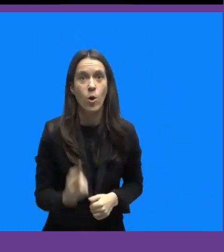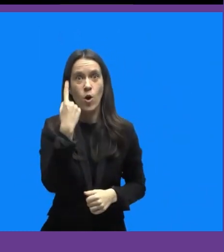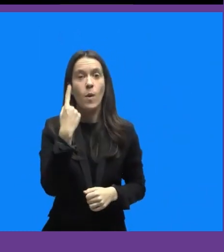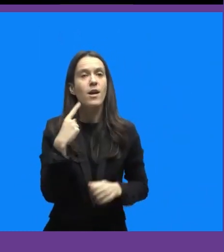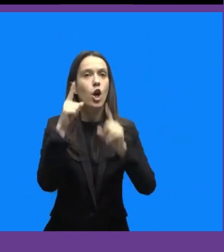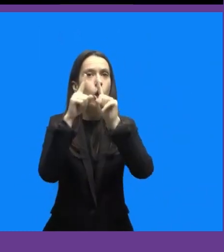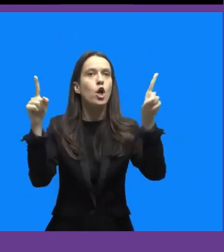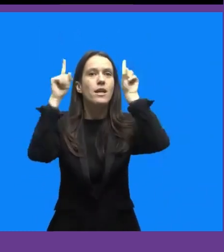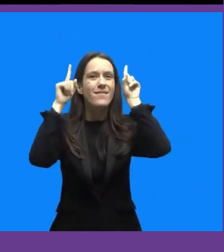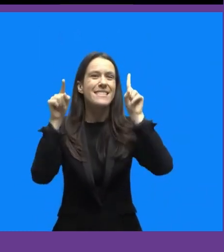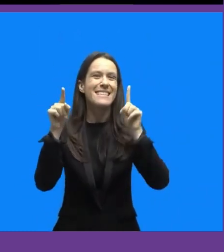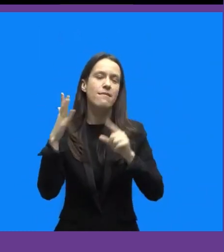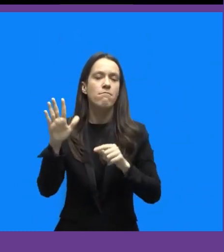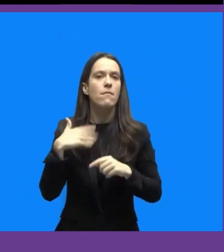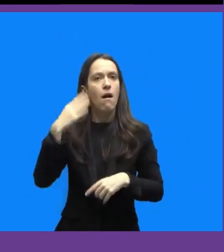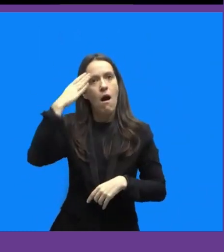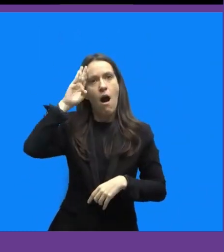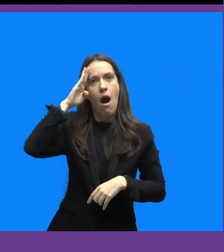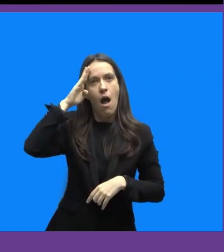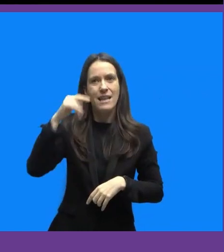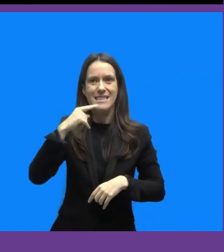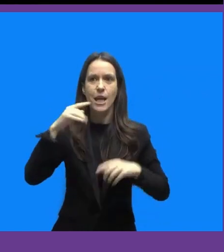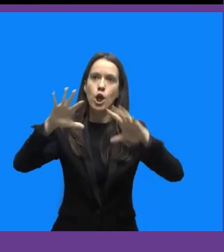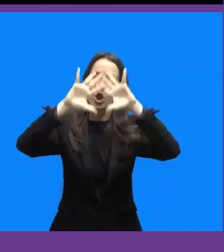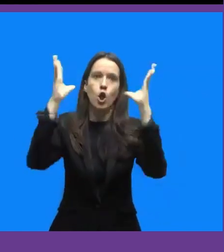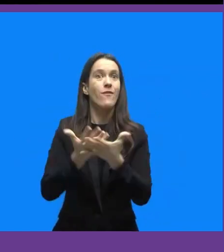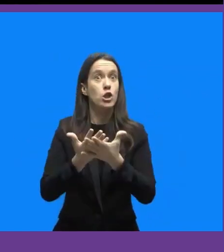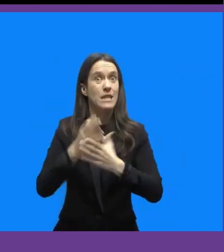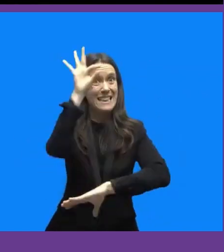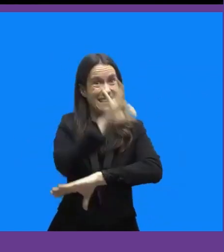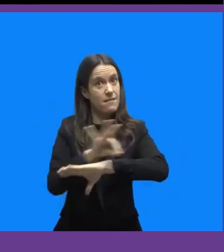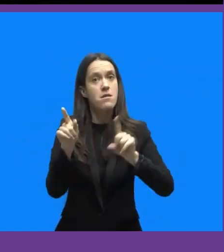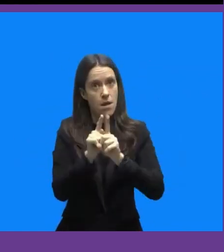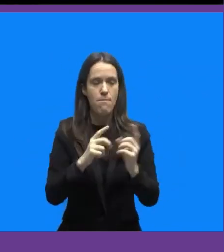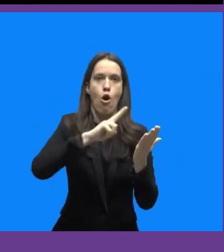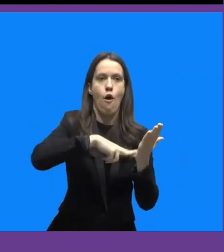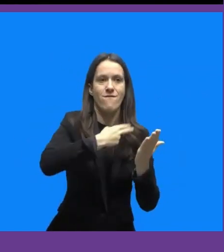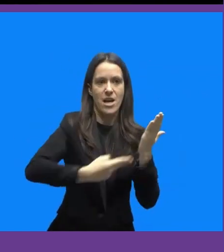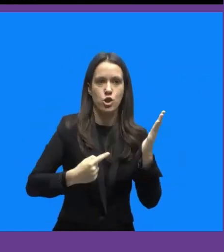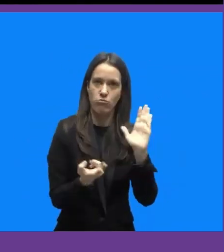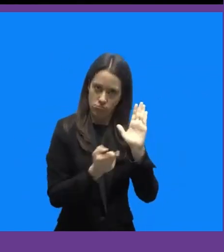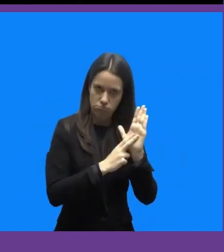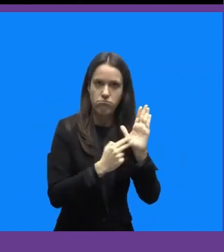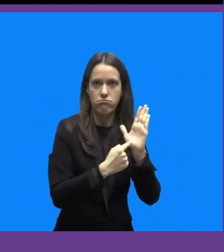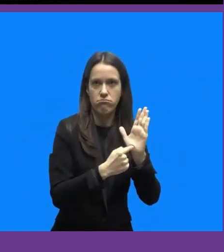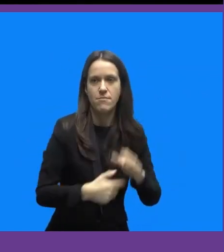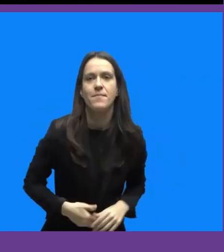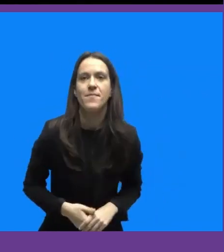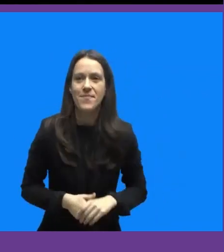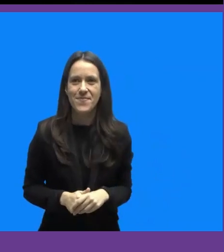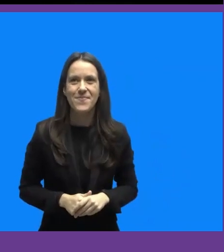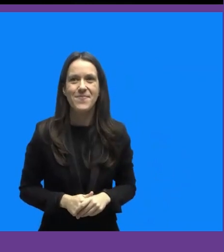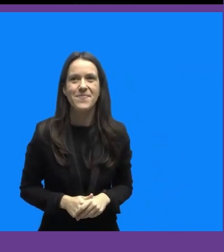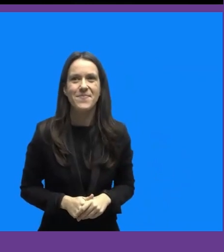universal design, that is the term within the UN Convention. Again, as Emma presented earlier on